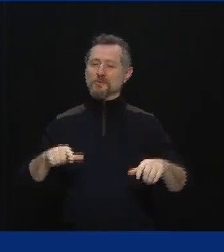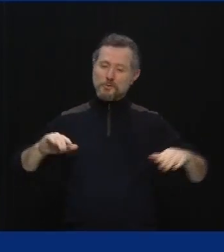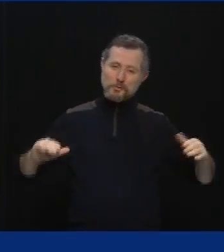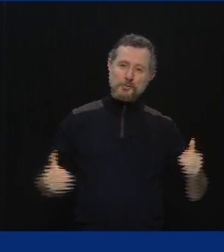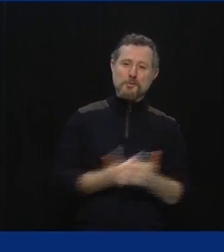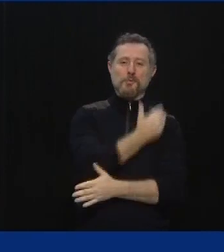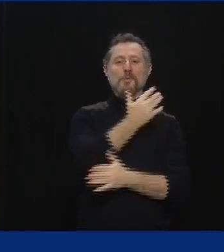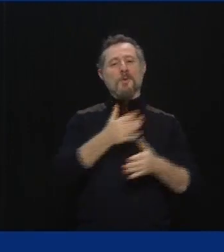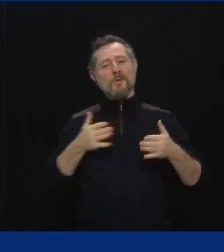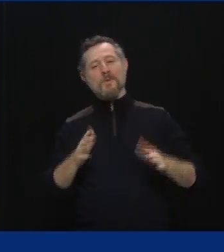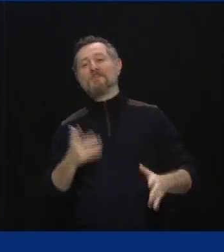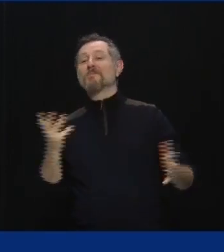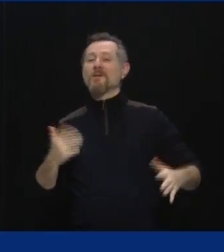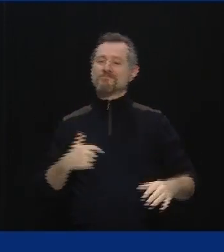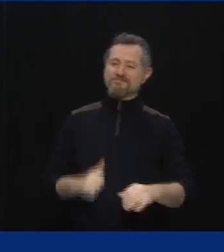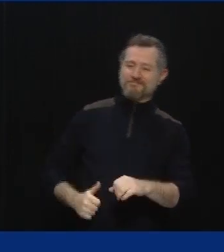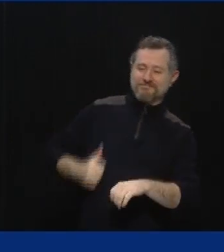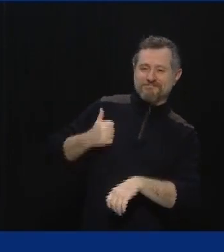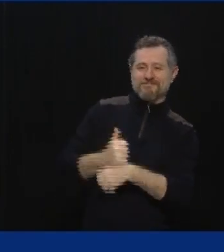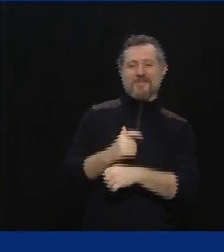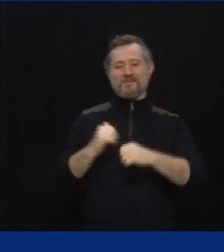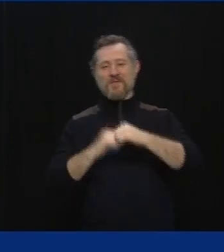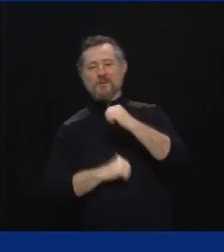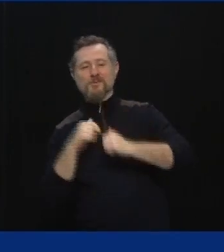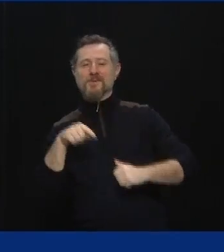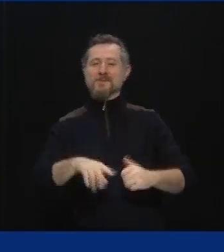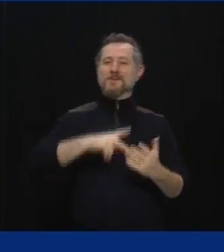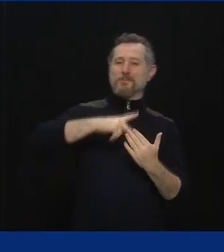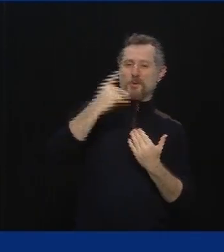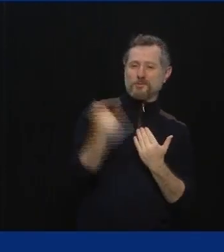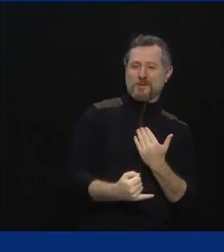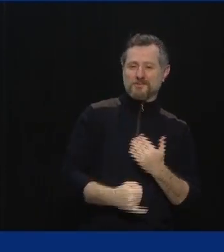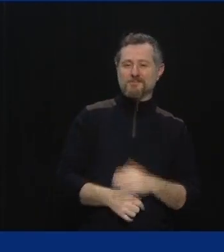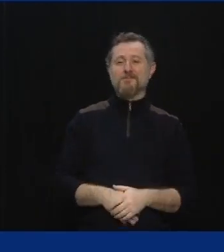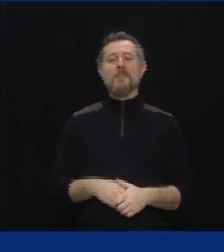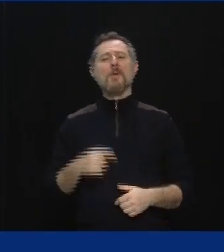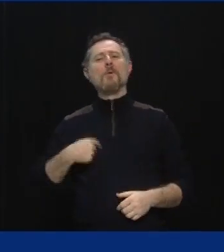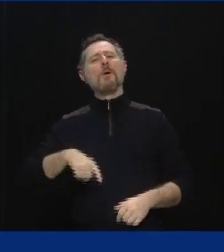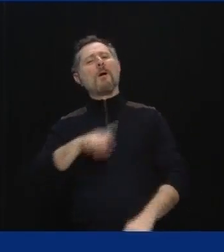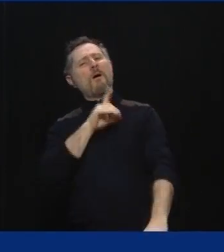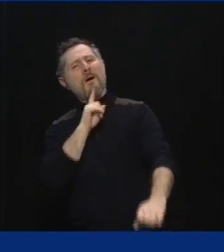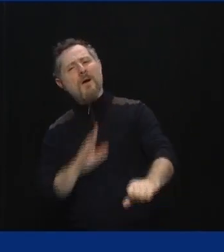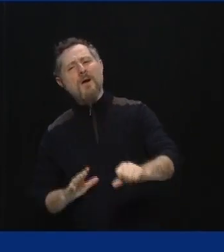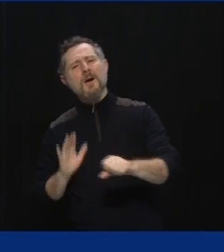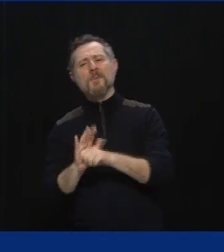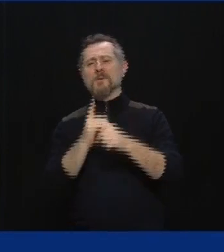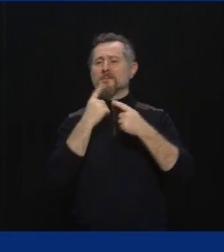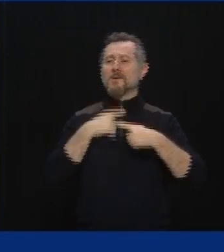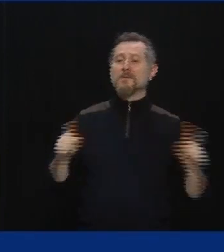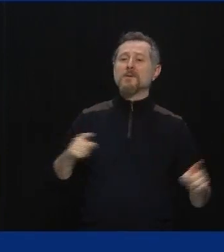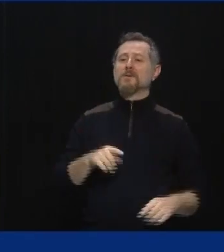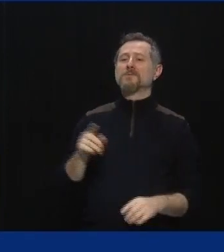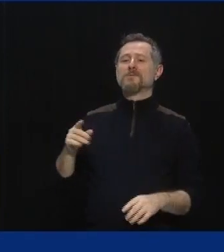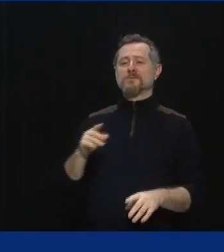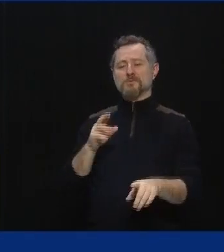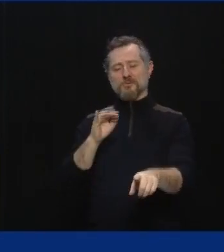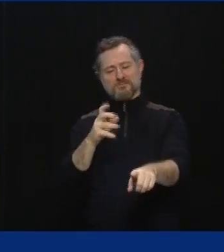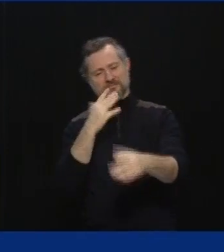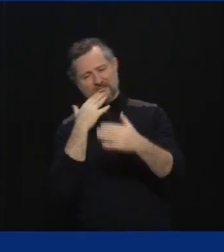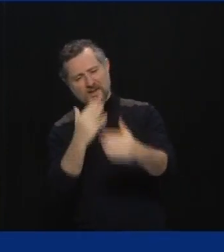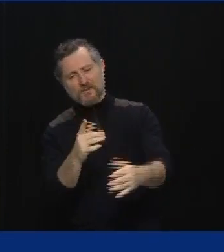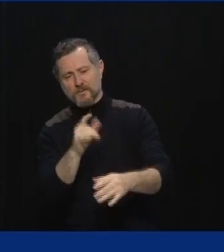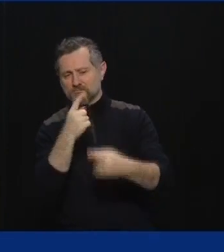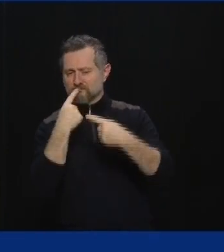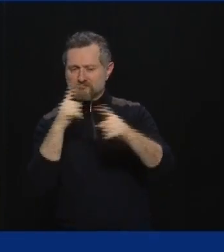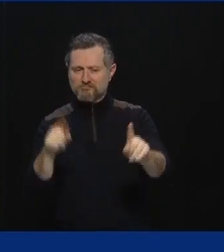for infrastructure projects we committed to delivering. Rick, thank you for getting it done. We look forward